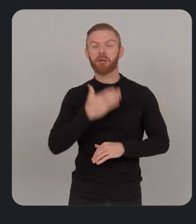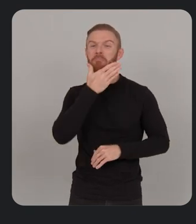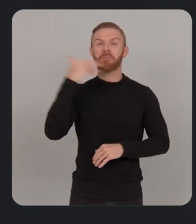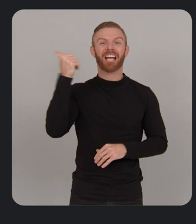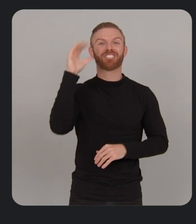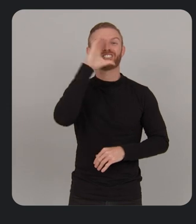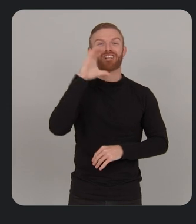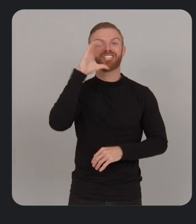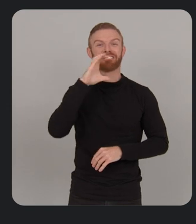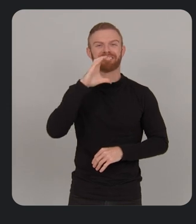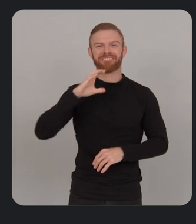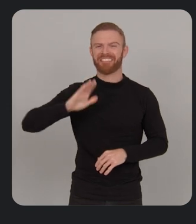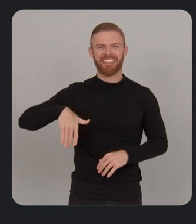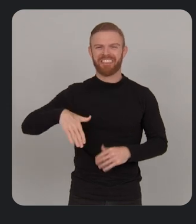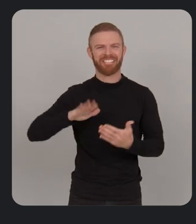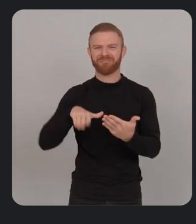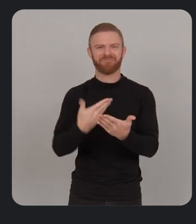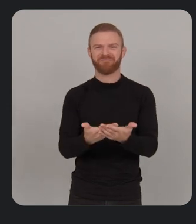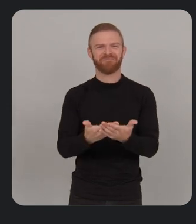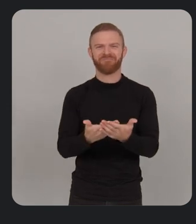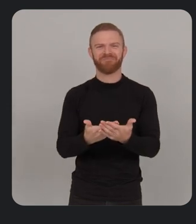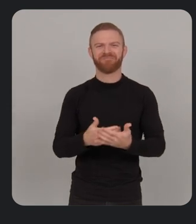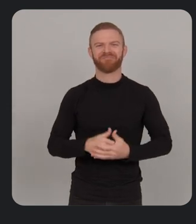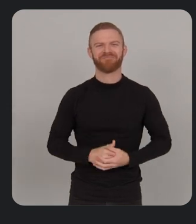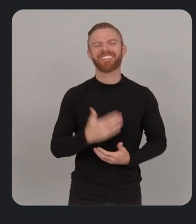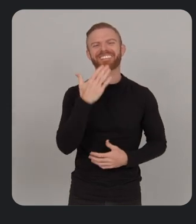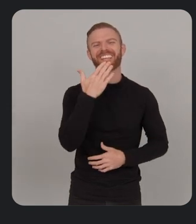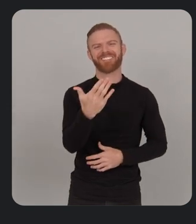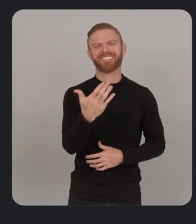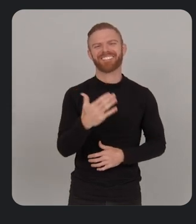of search is yet to come thank you